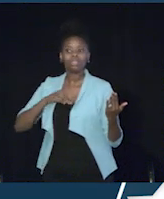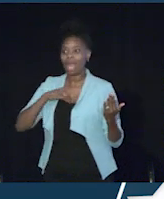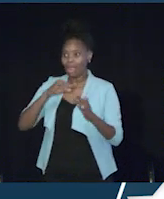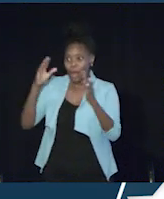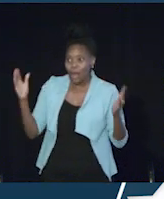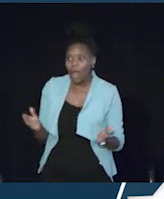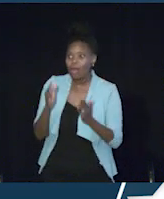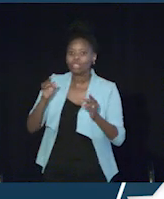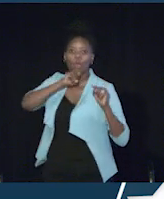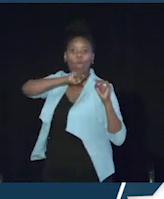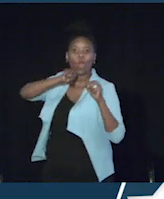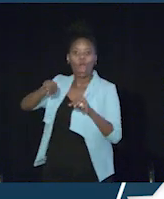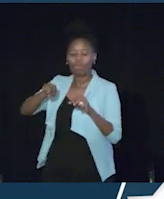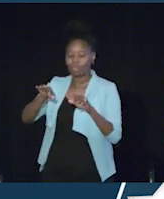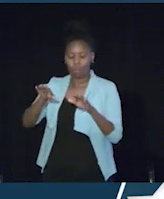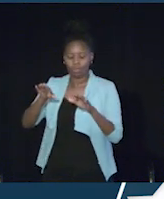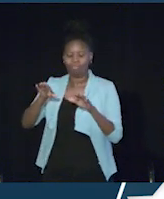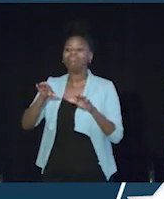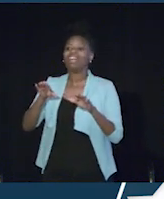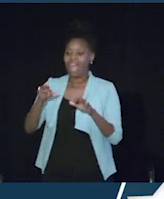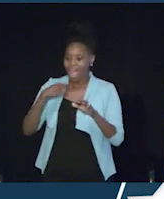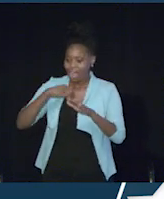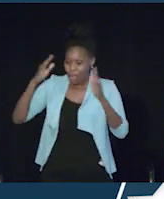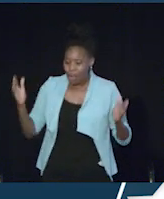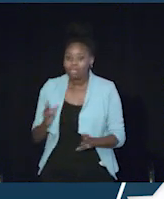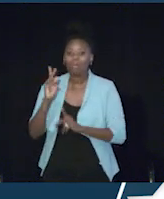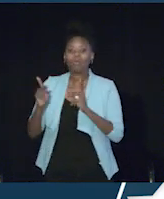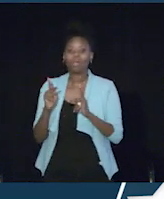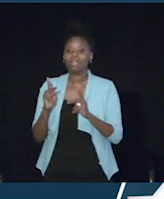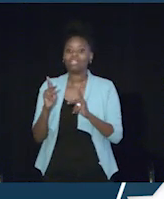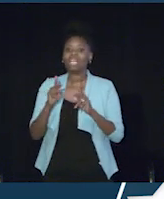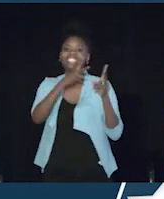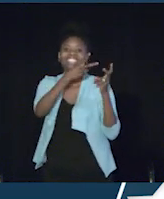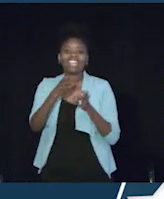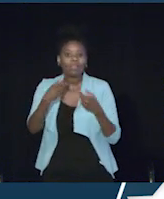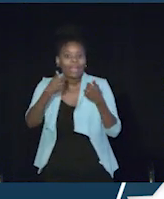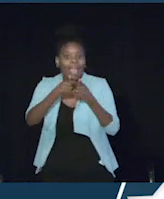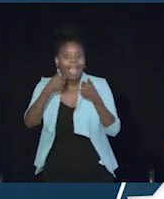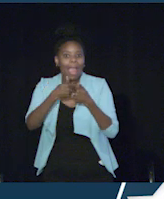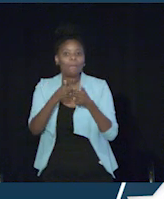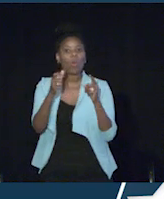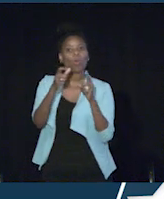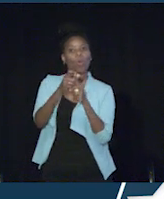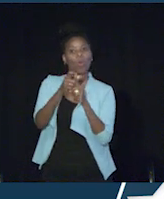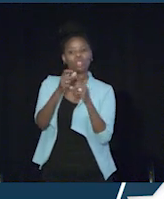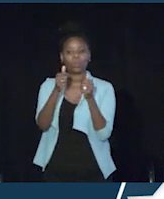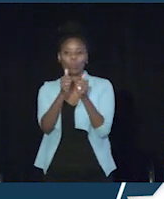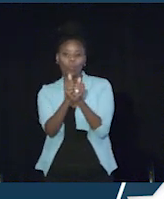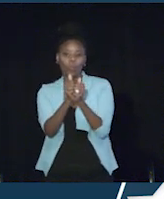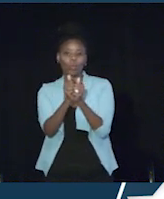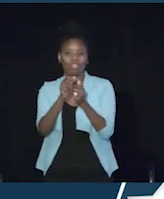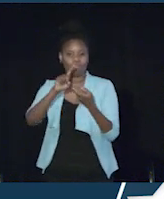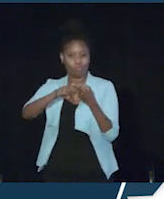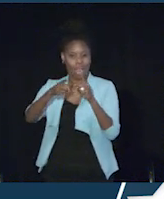going or playing Words with Friends. And now I do it all the time.